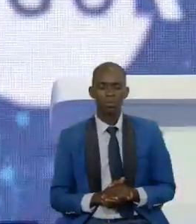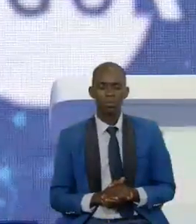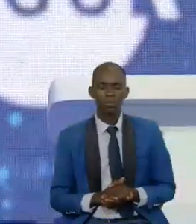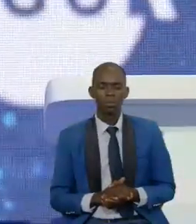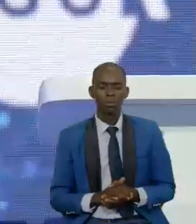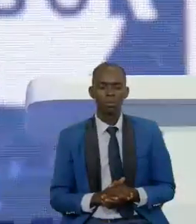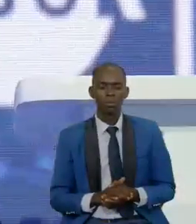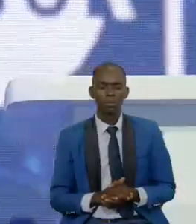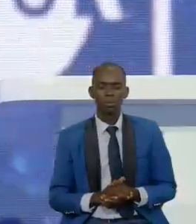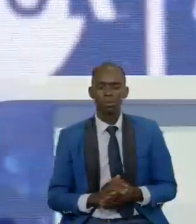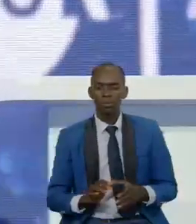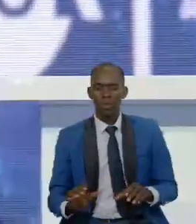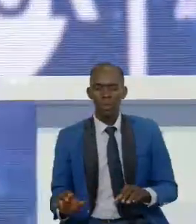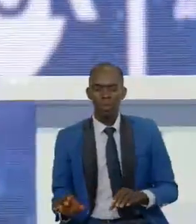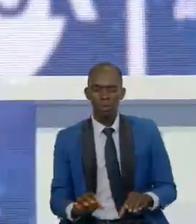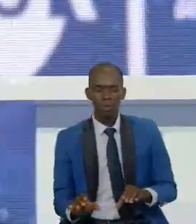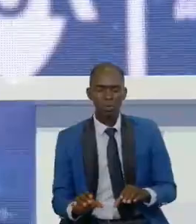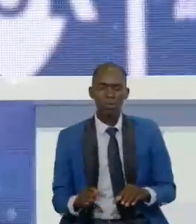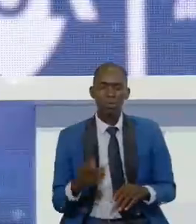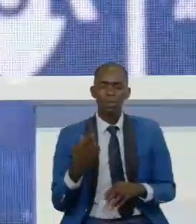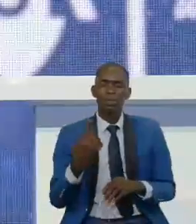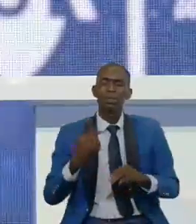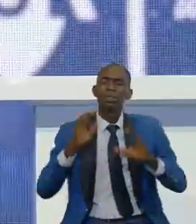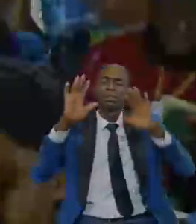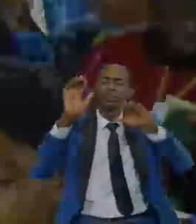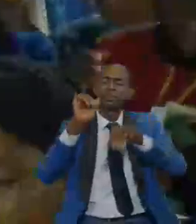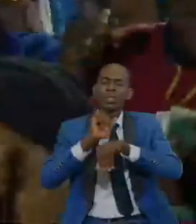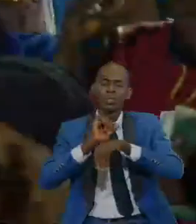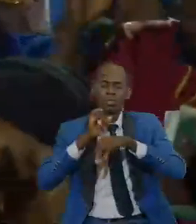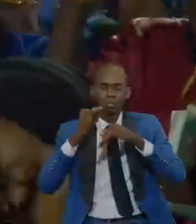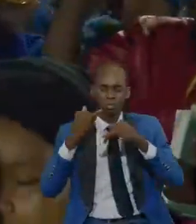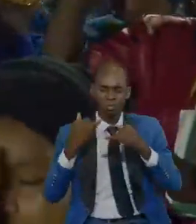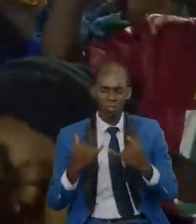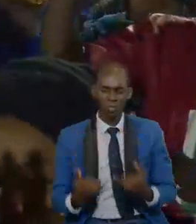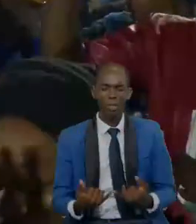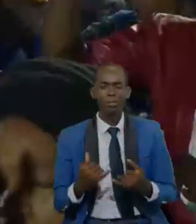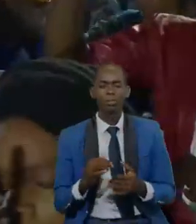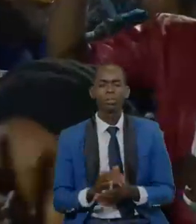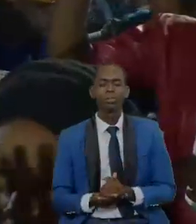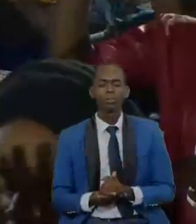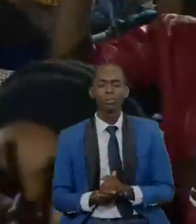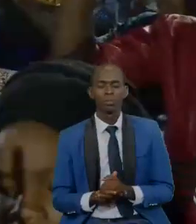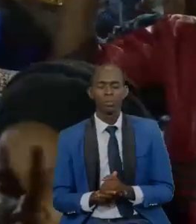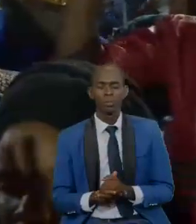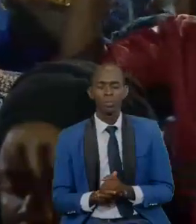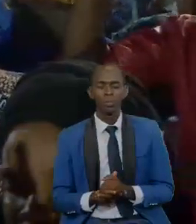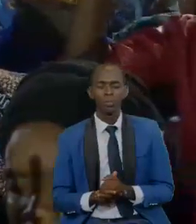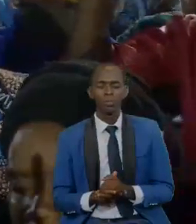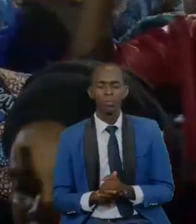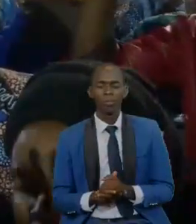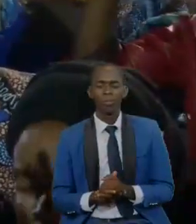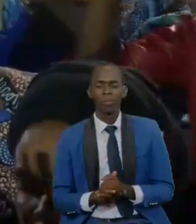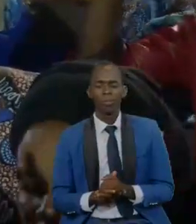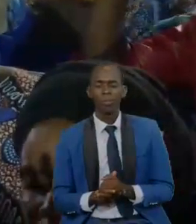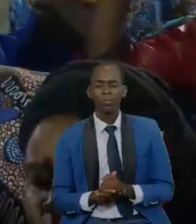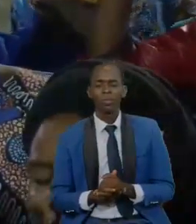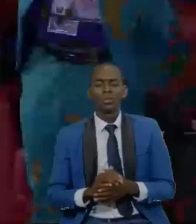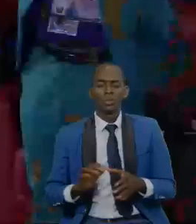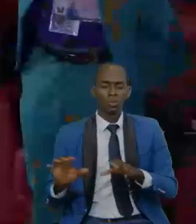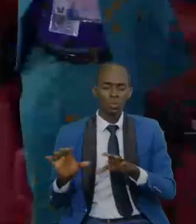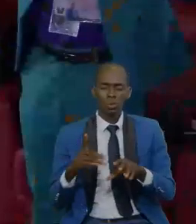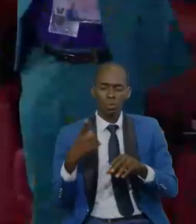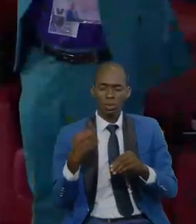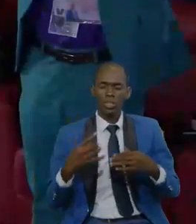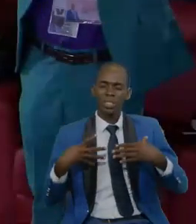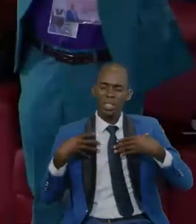Perform the miracle now. Effect the healing